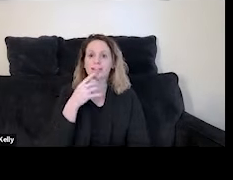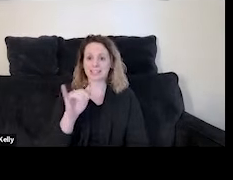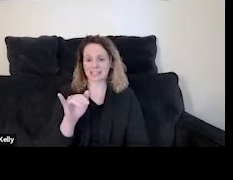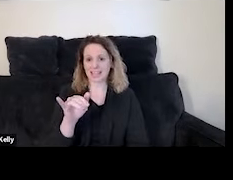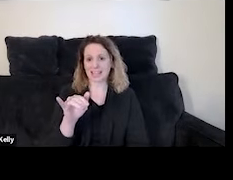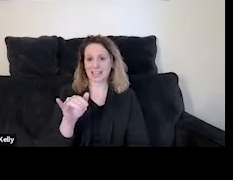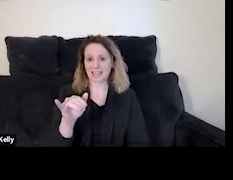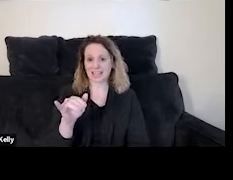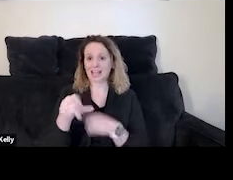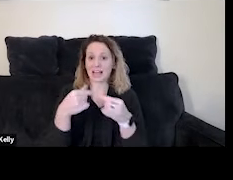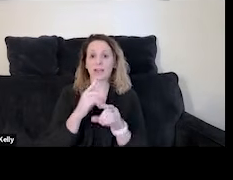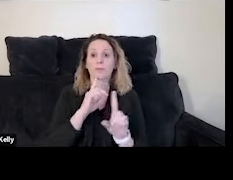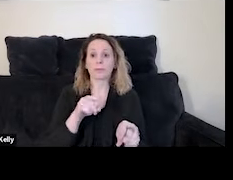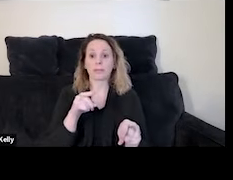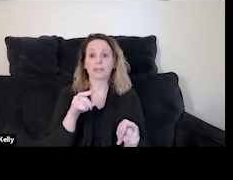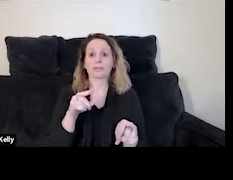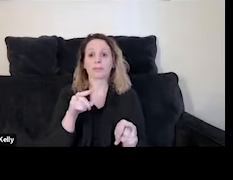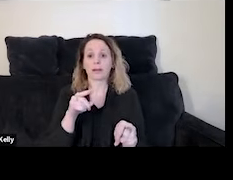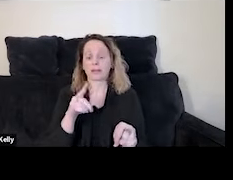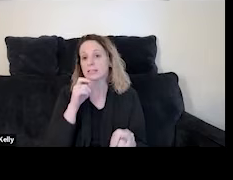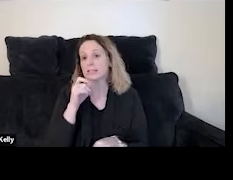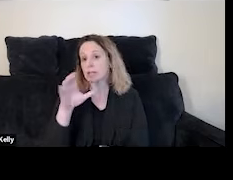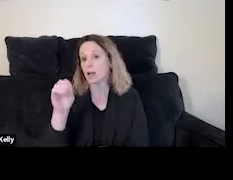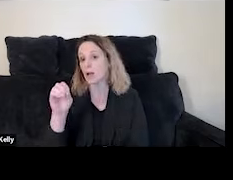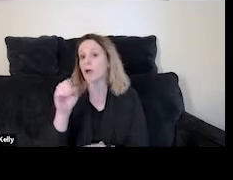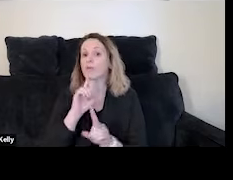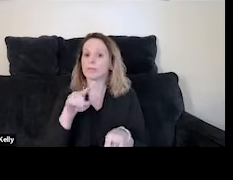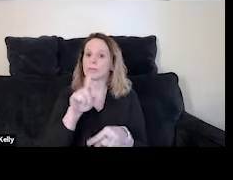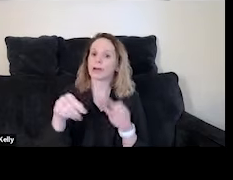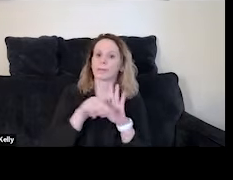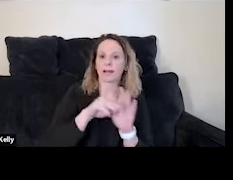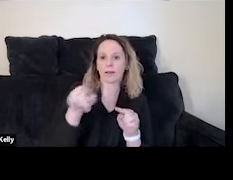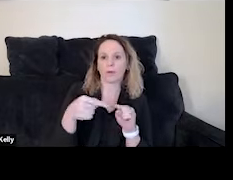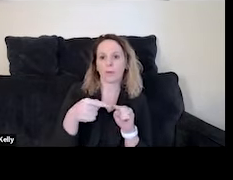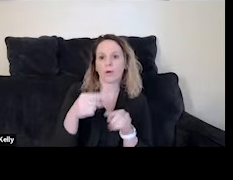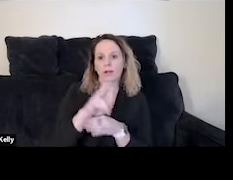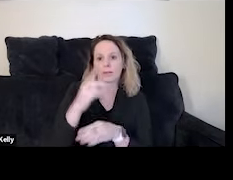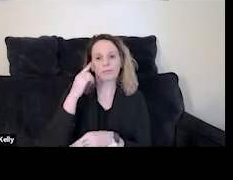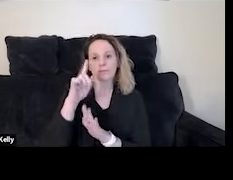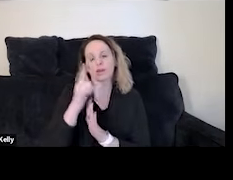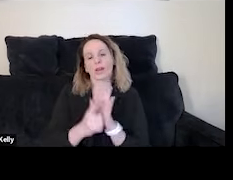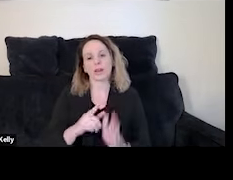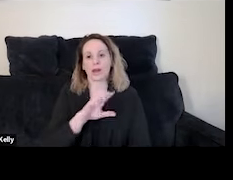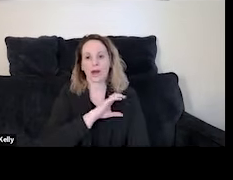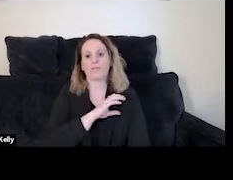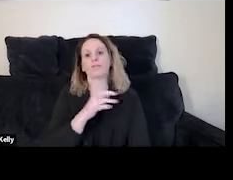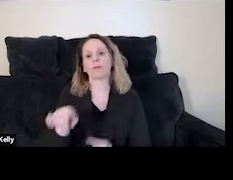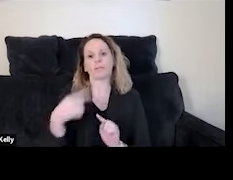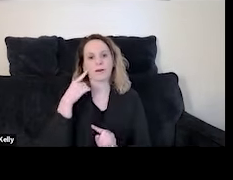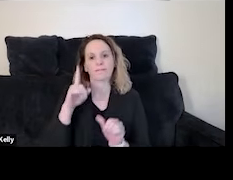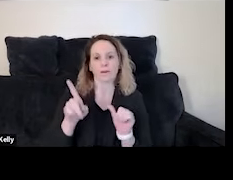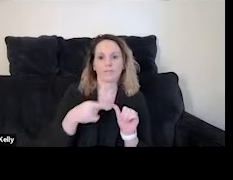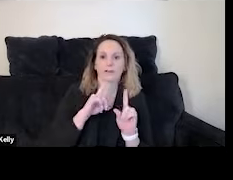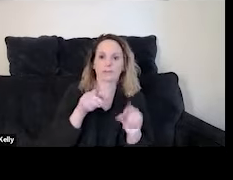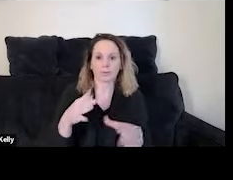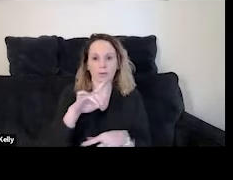that mobile response and stabilization is not a co-responder model when it comes to the use of law enforcement as a first responder when it